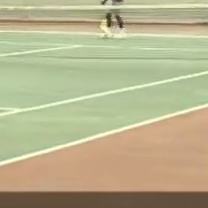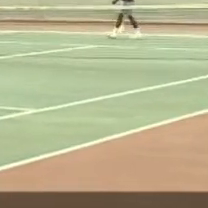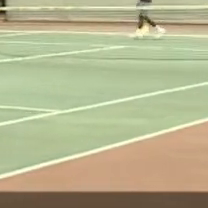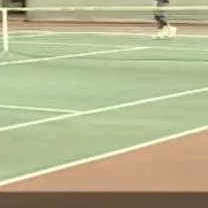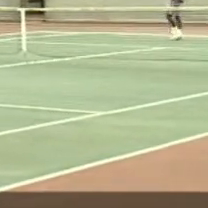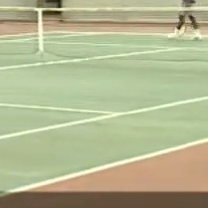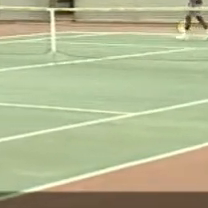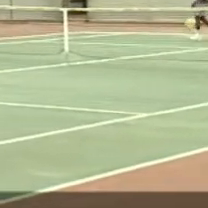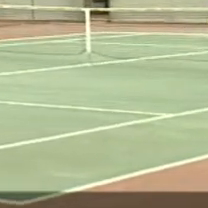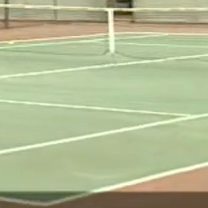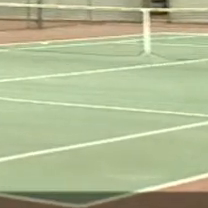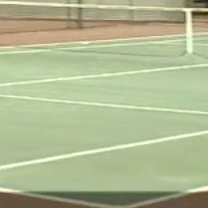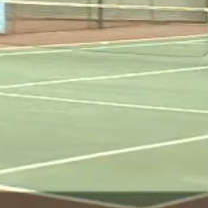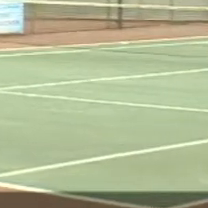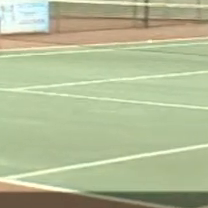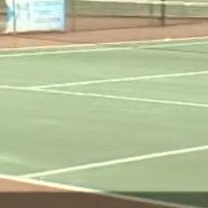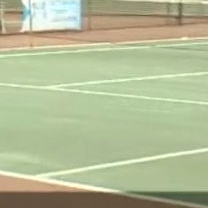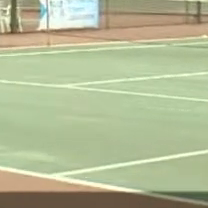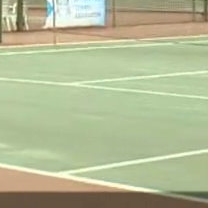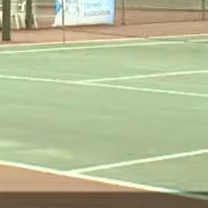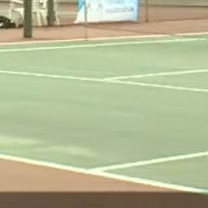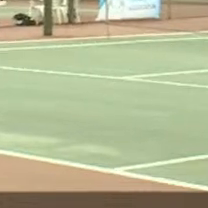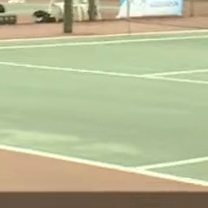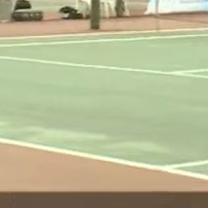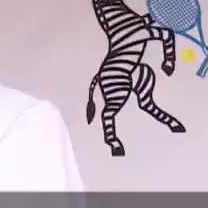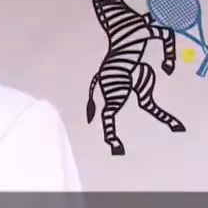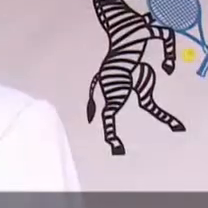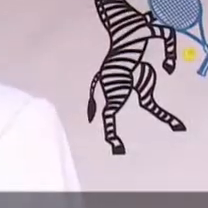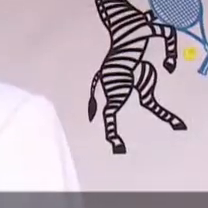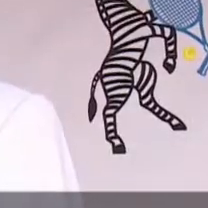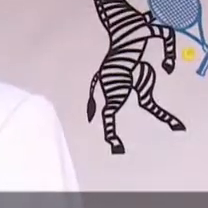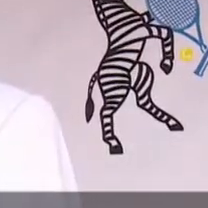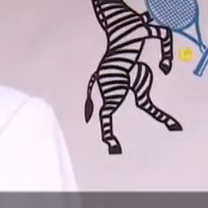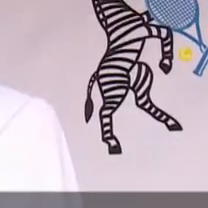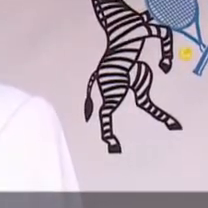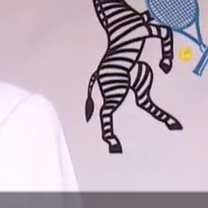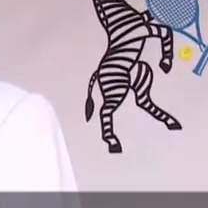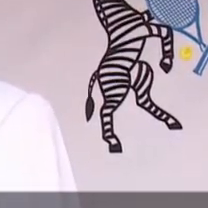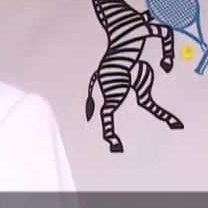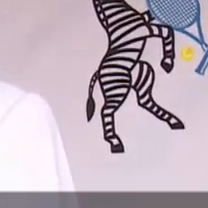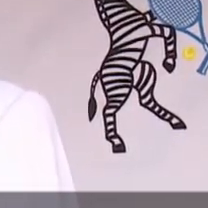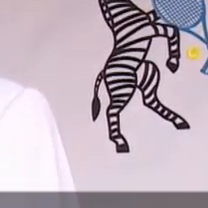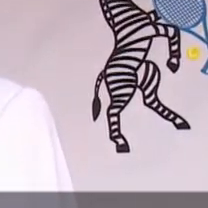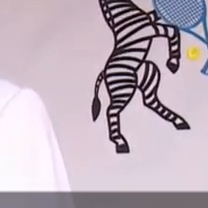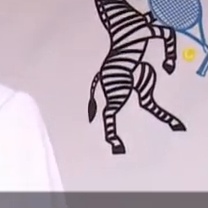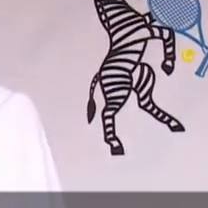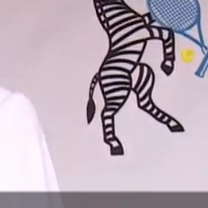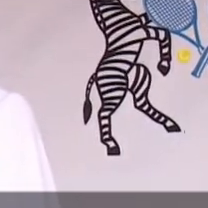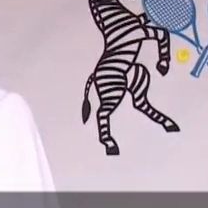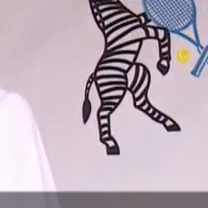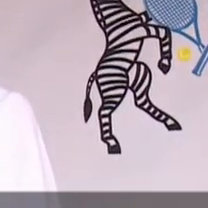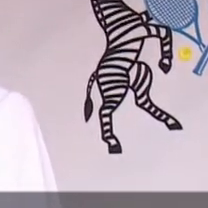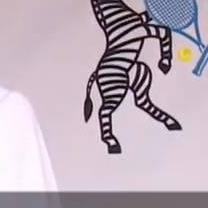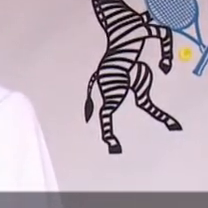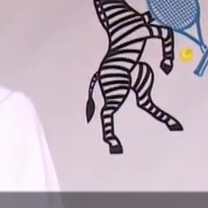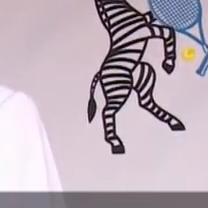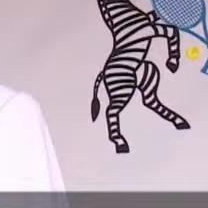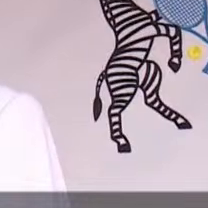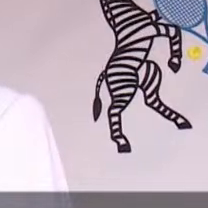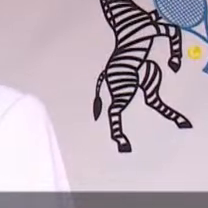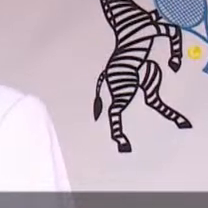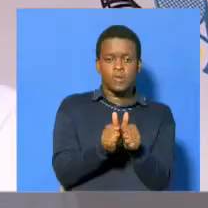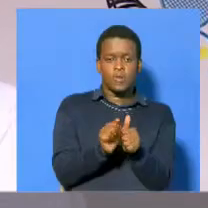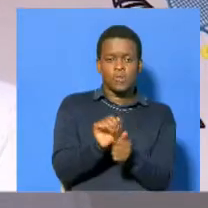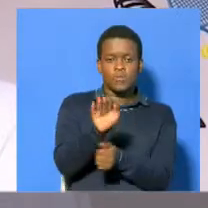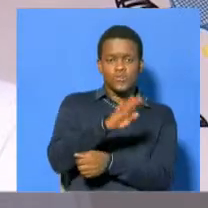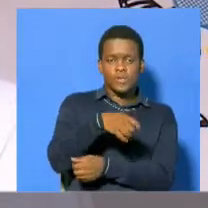tournaments of this magnitude. The passion, the commitment by Botswana